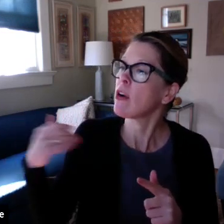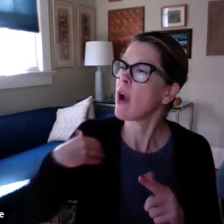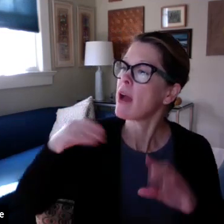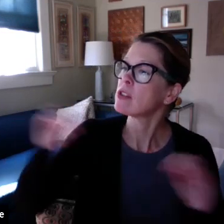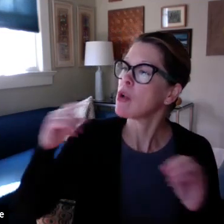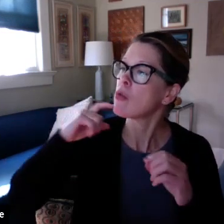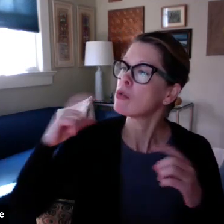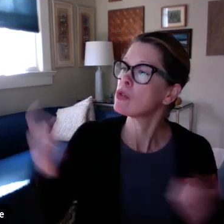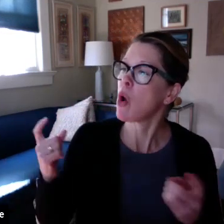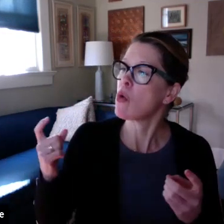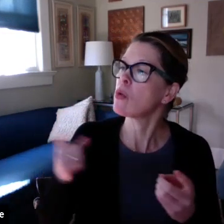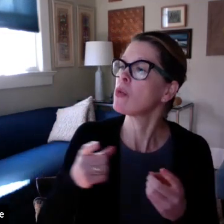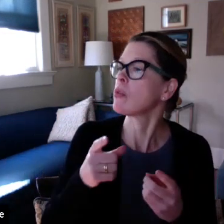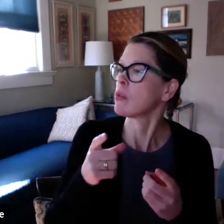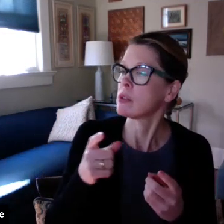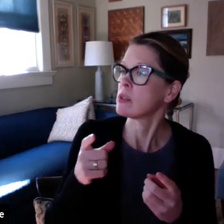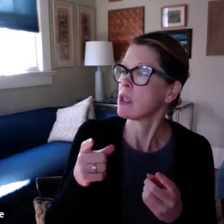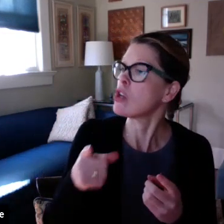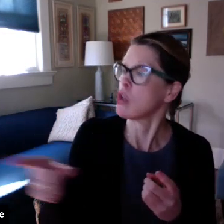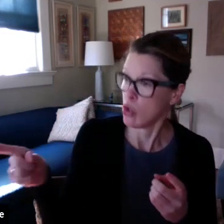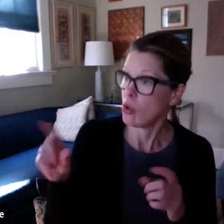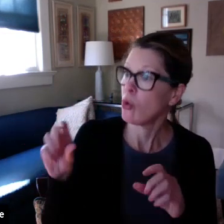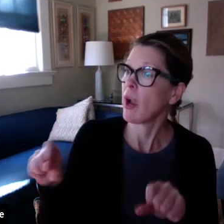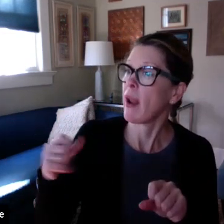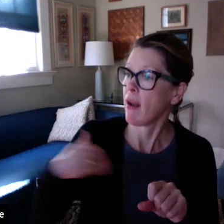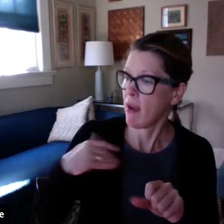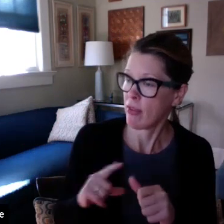And once again, he bent down and wrote on the ground.